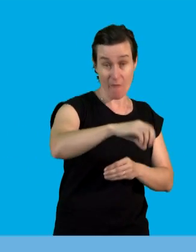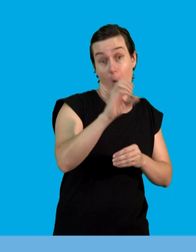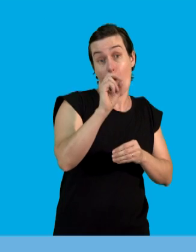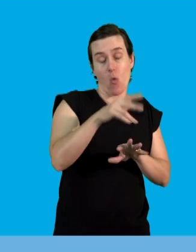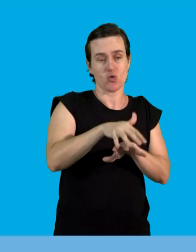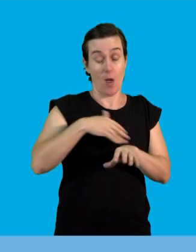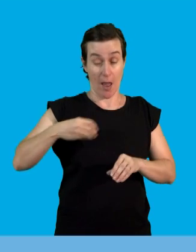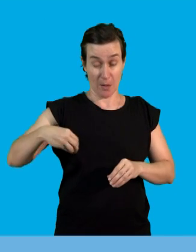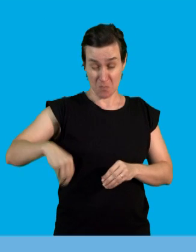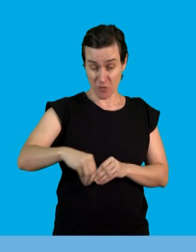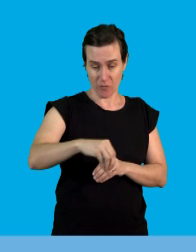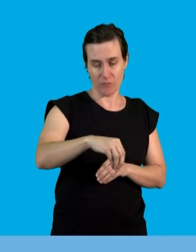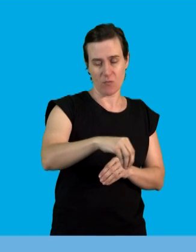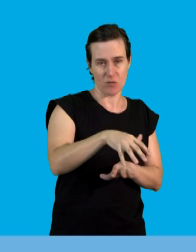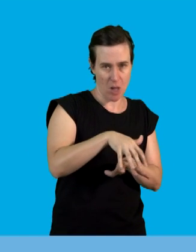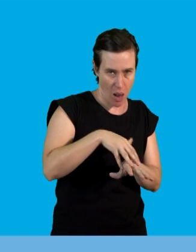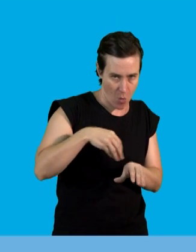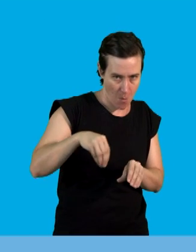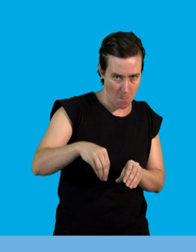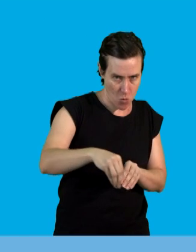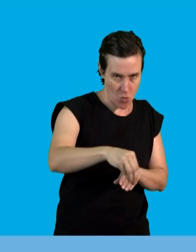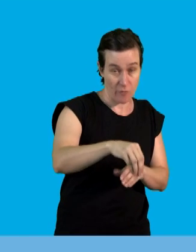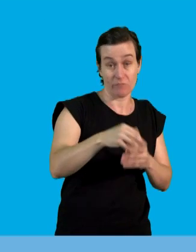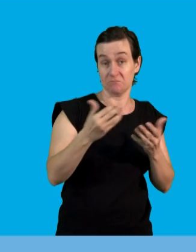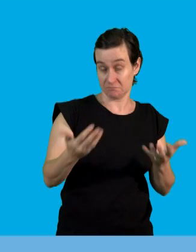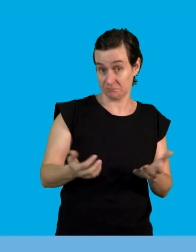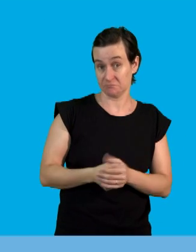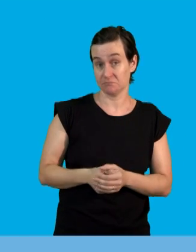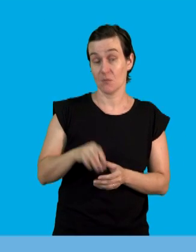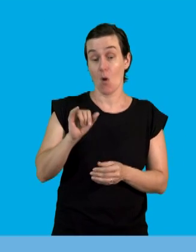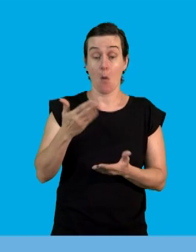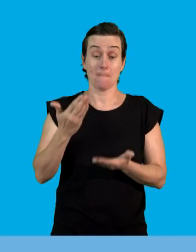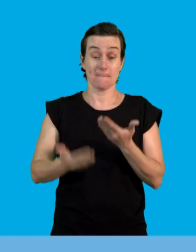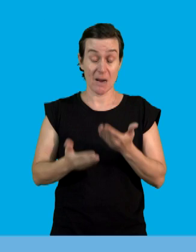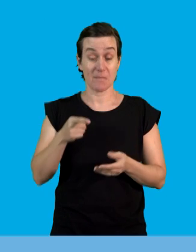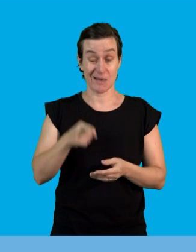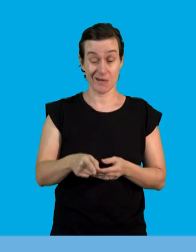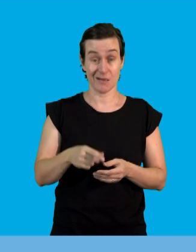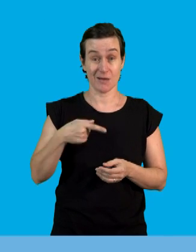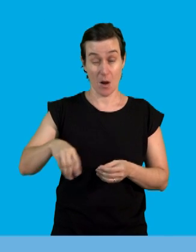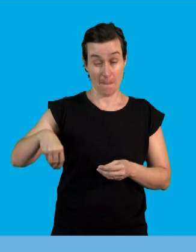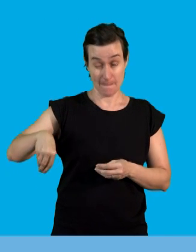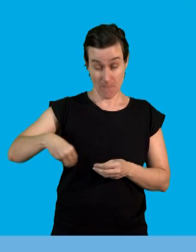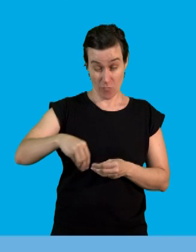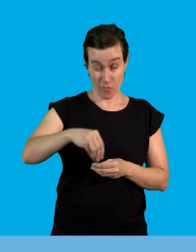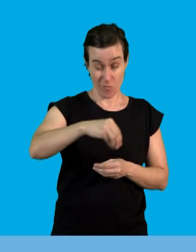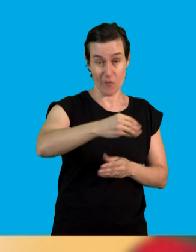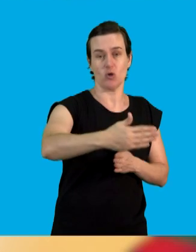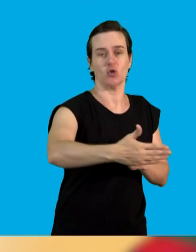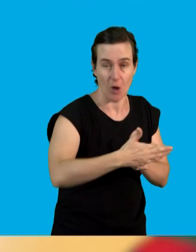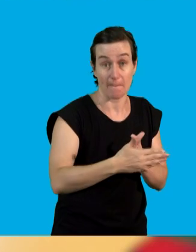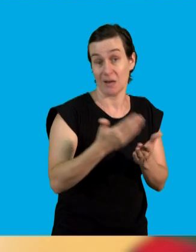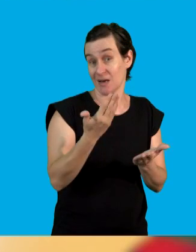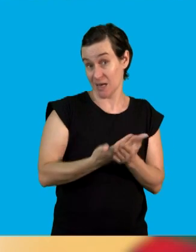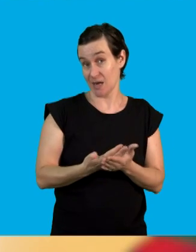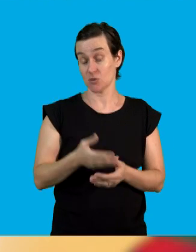of the object can be increased or decreased, or sometimes the object, if it's in motion already, it can be put to a stop. So